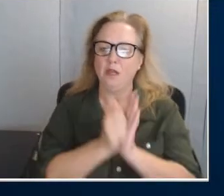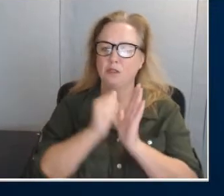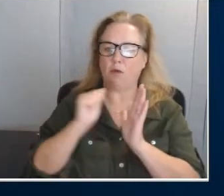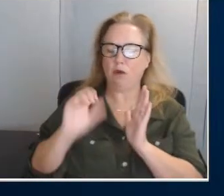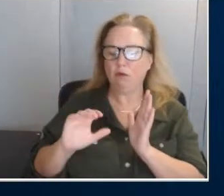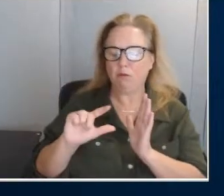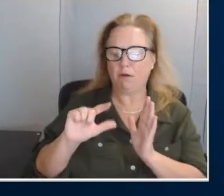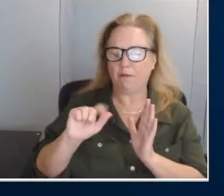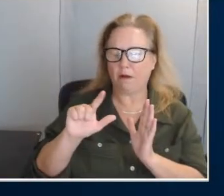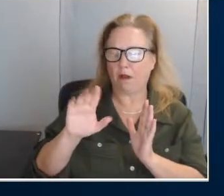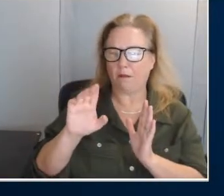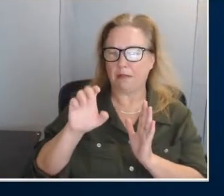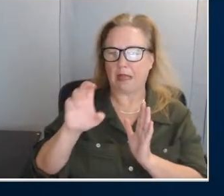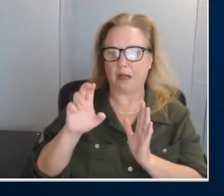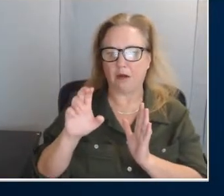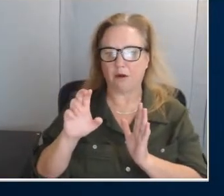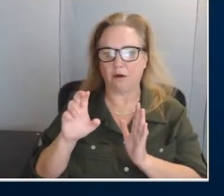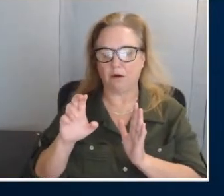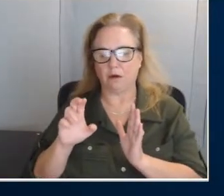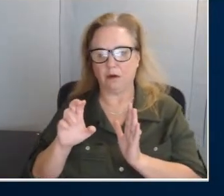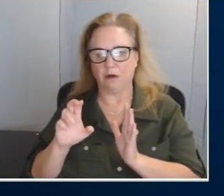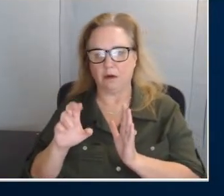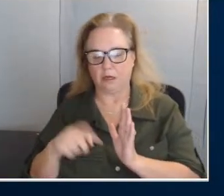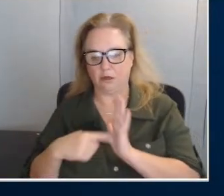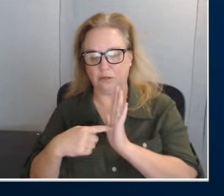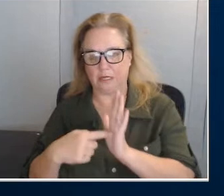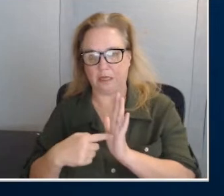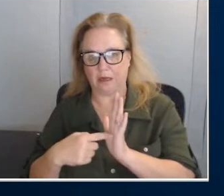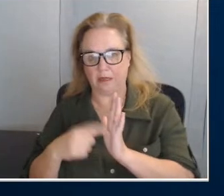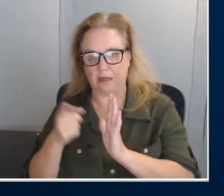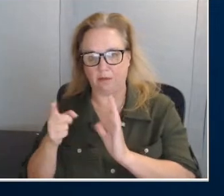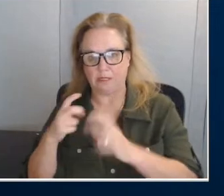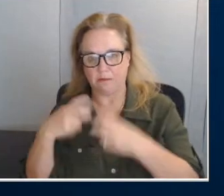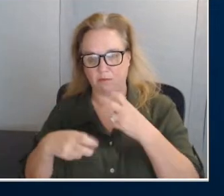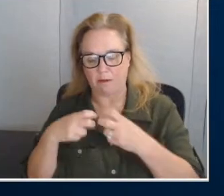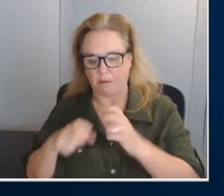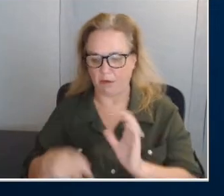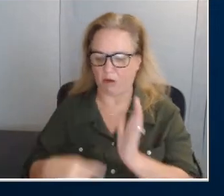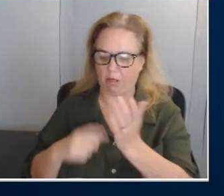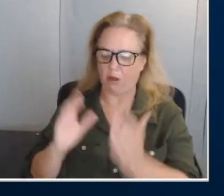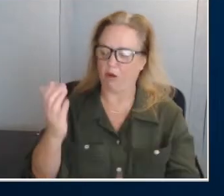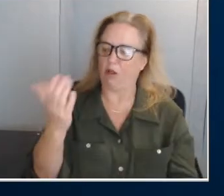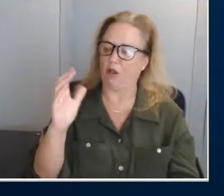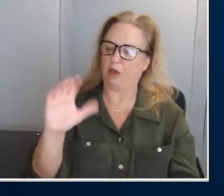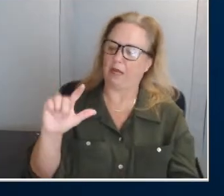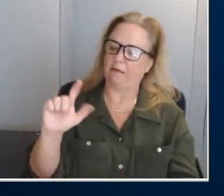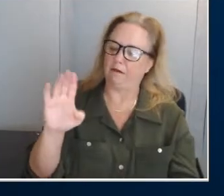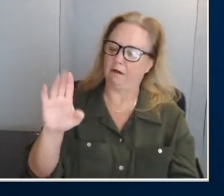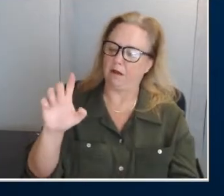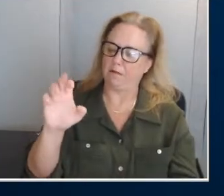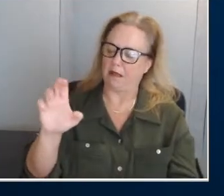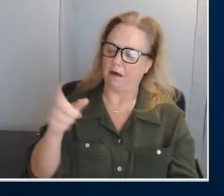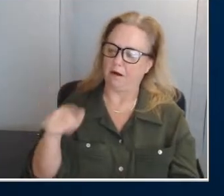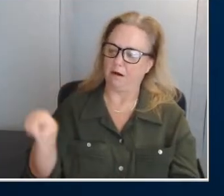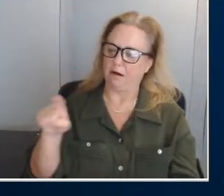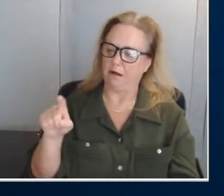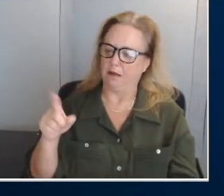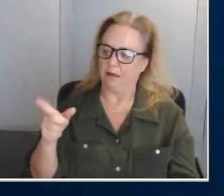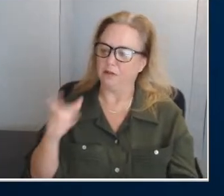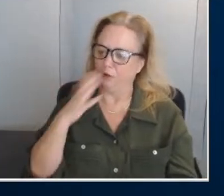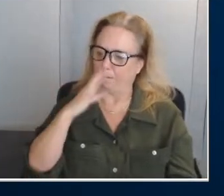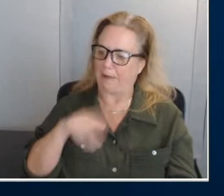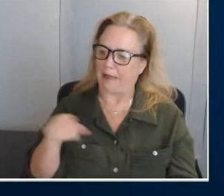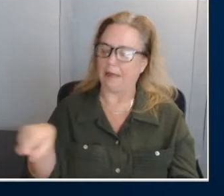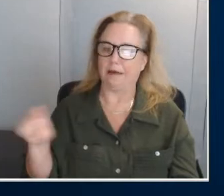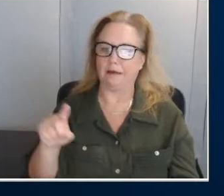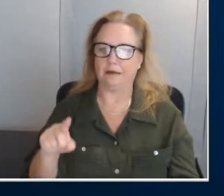gallbladder, once you take it out, can you clearly tell that it was a troublemaker? You're looking at it and it just looks like a bad acting gallbladder? Yes, frequently